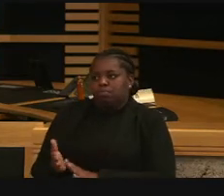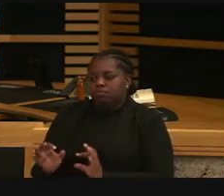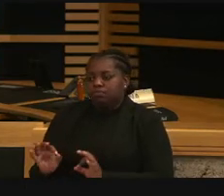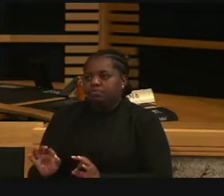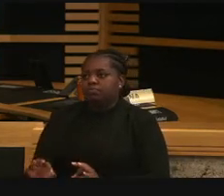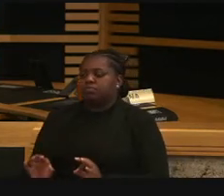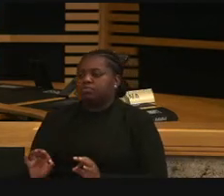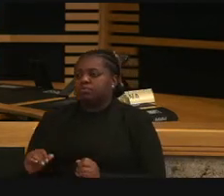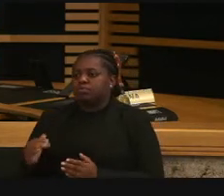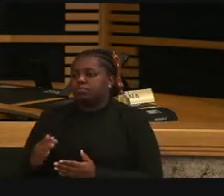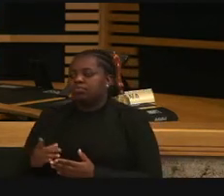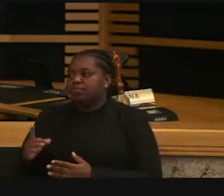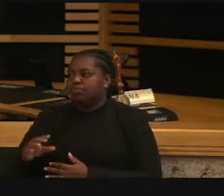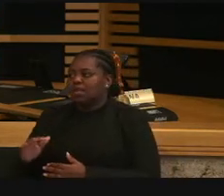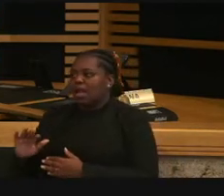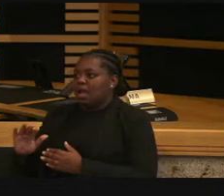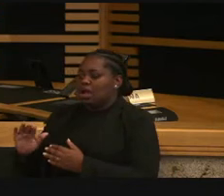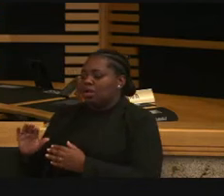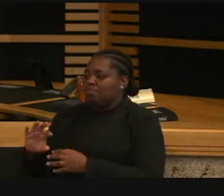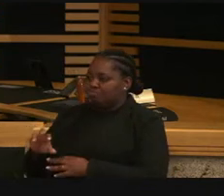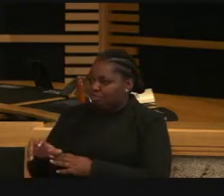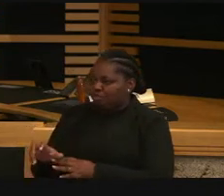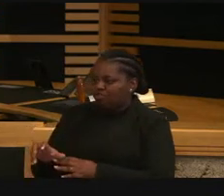safeguard provincial roads from